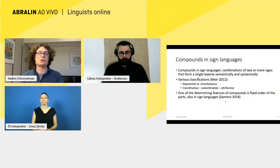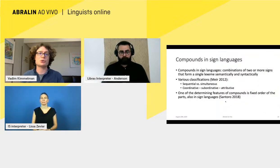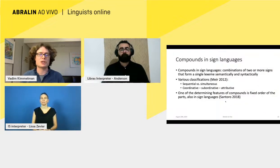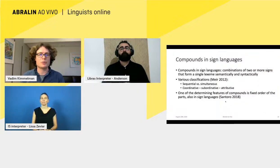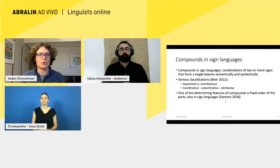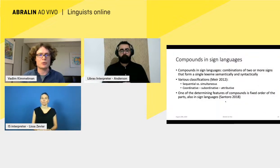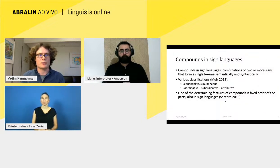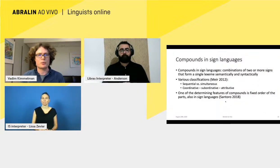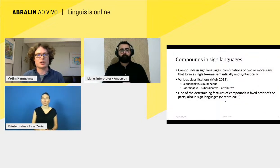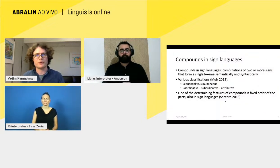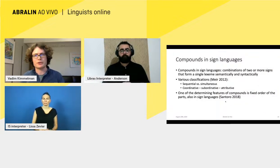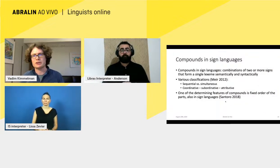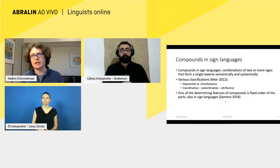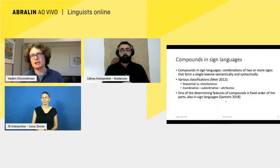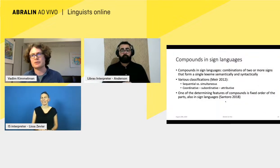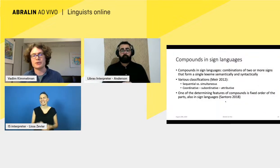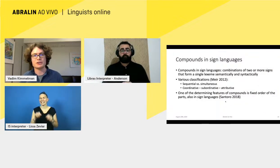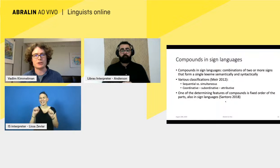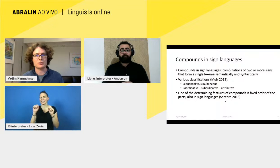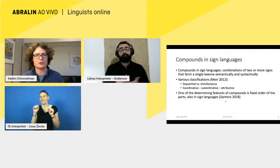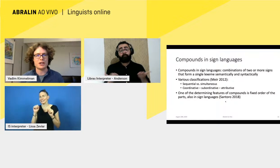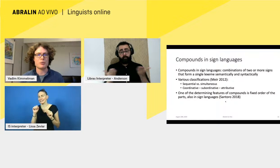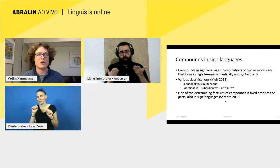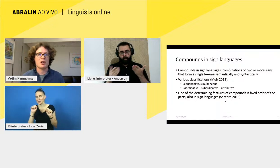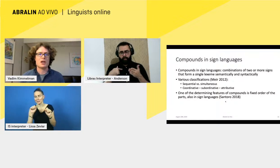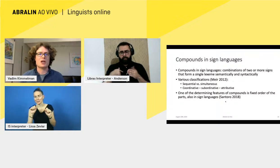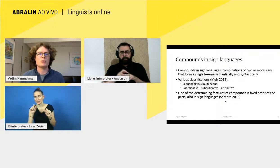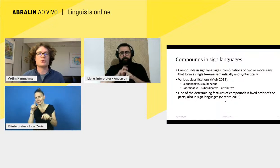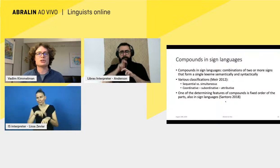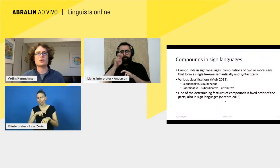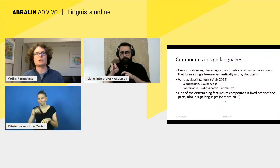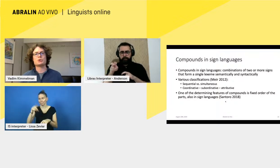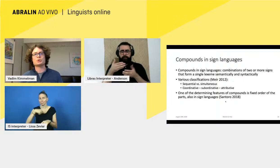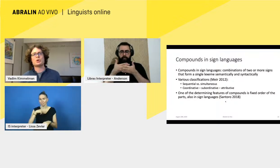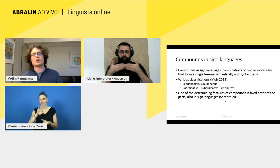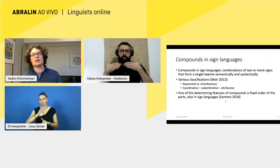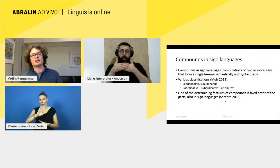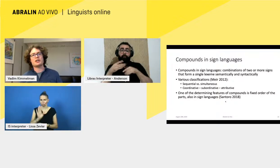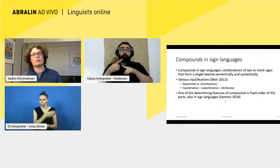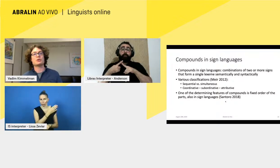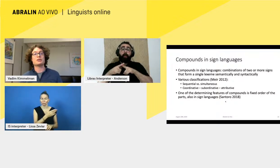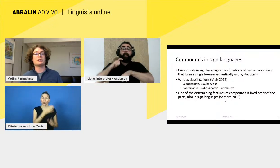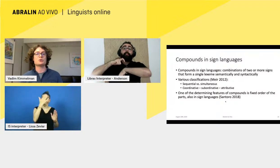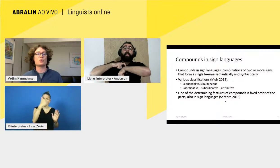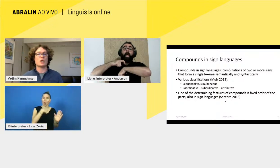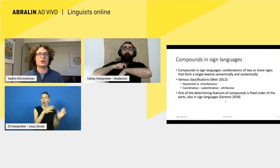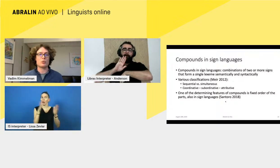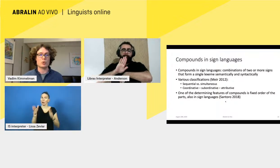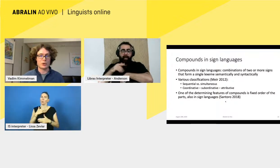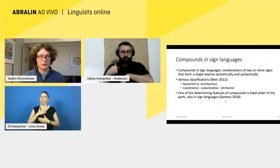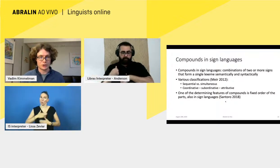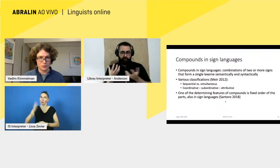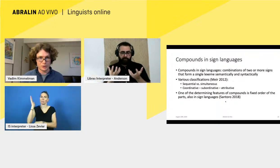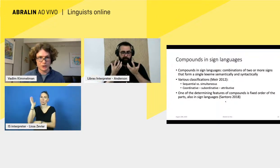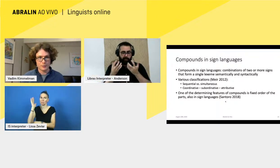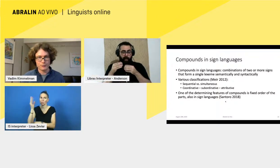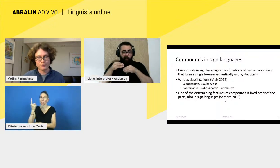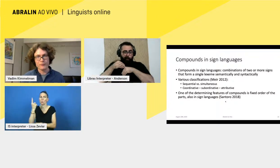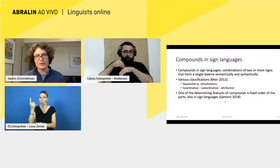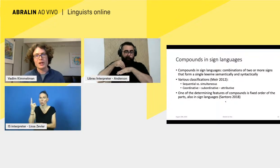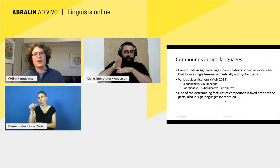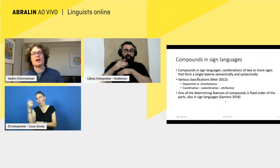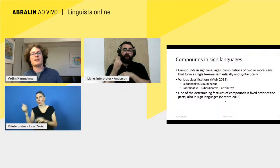So I had to skip over one of the slides for the sake of time, because I want to talk about at least one more